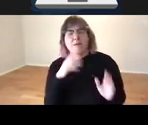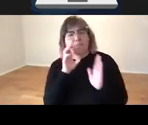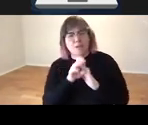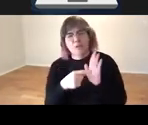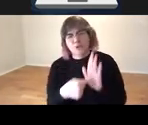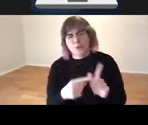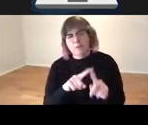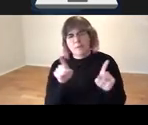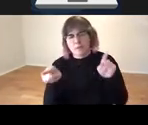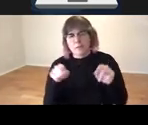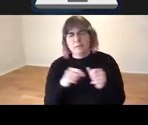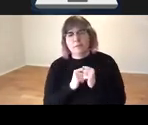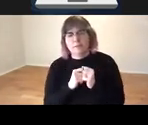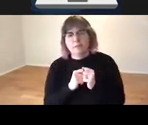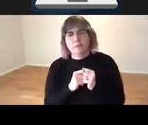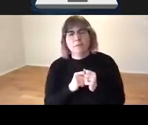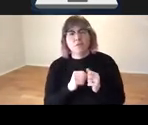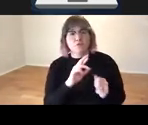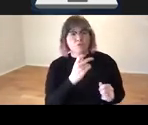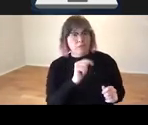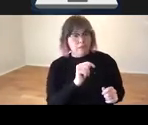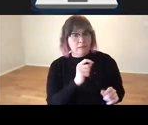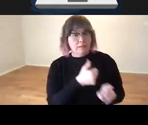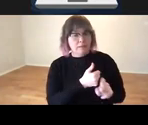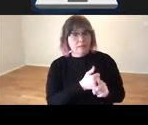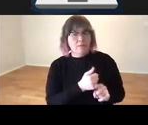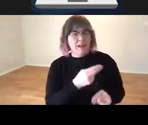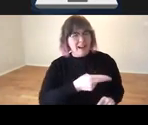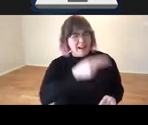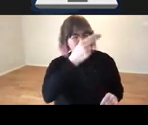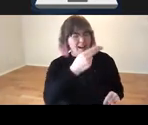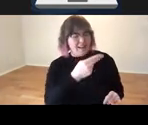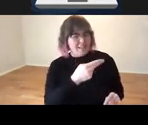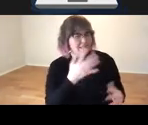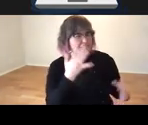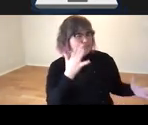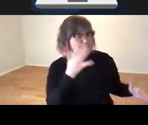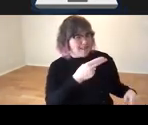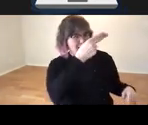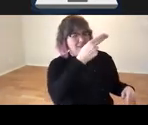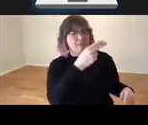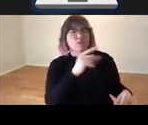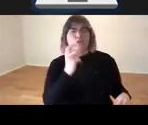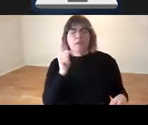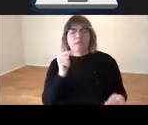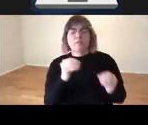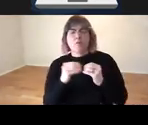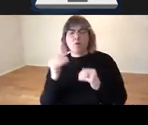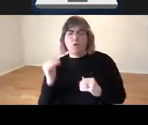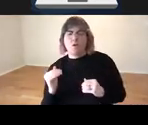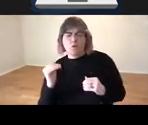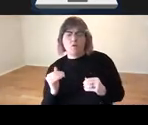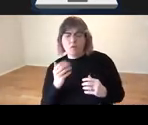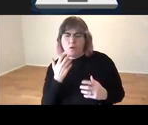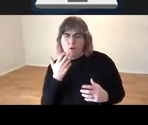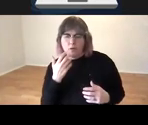show here, that the residents actually produce sounds at higher frequency ranges than transients. Transients produce a lot lower frequency